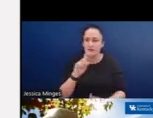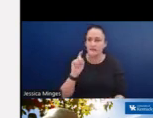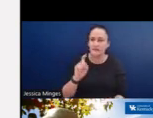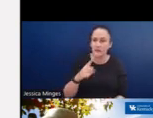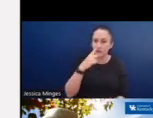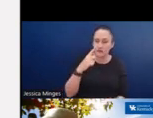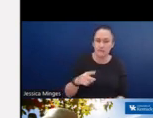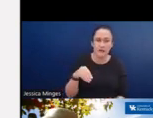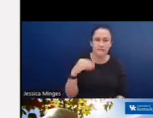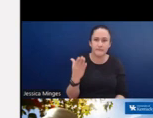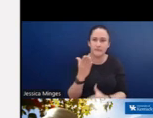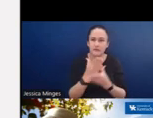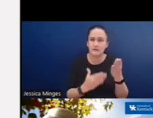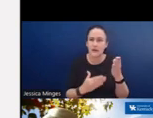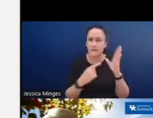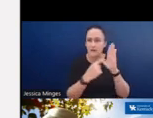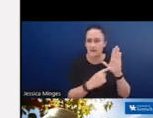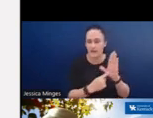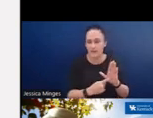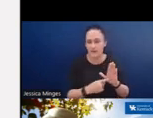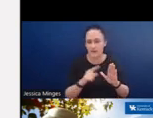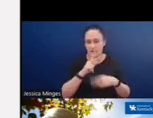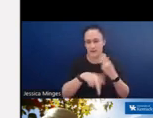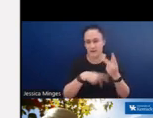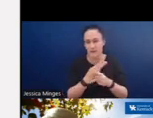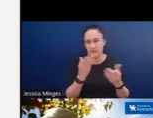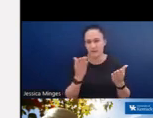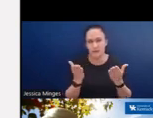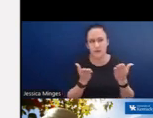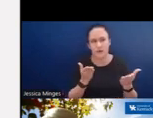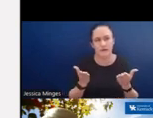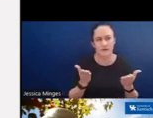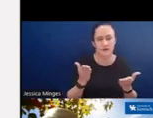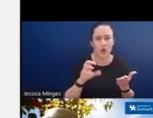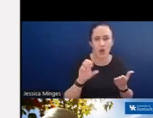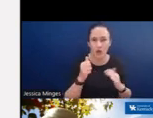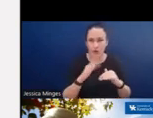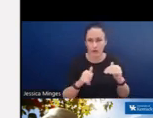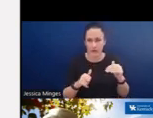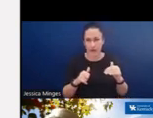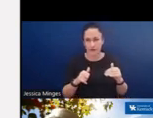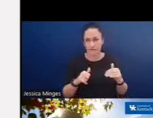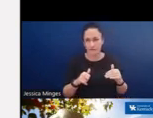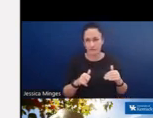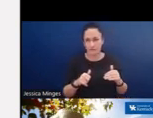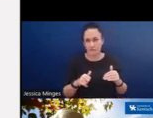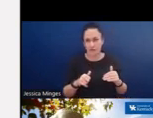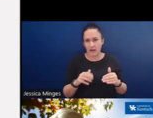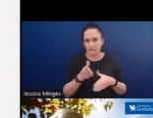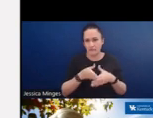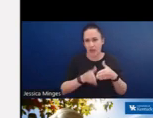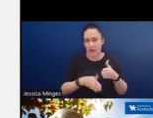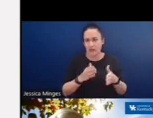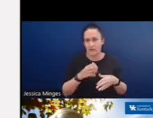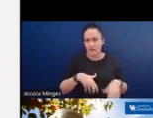give some examples of these types of services other than termination of pregnancy? Oh, of reproductive